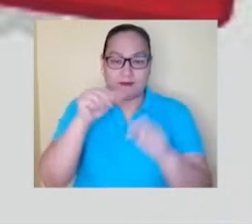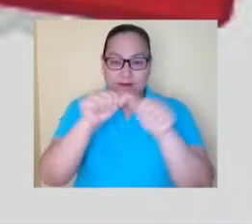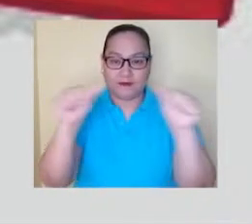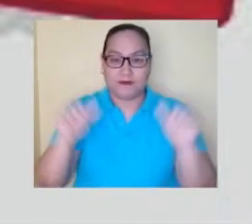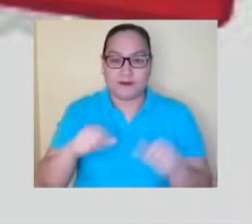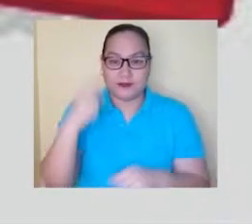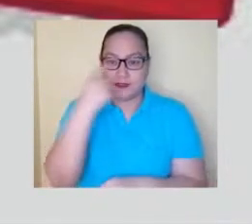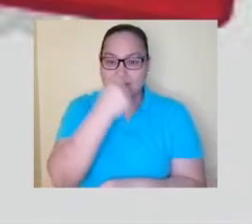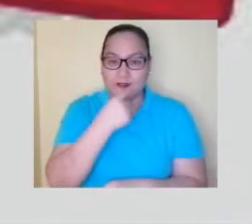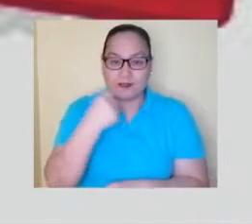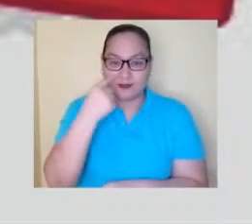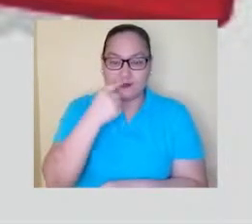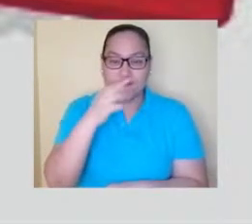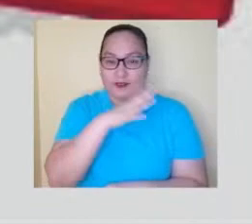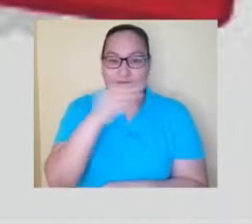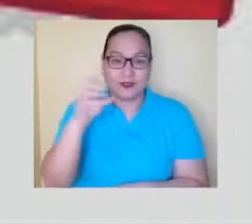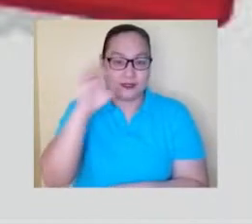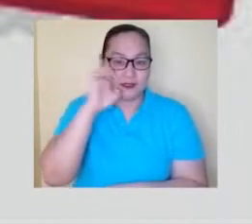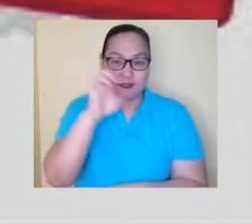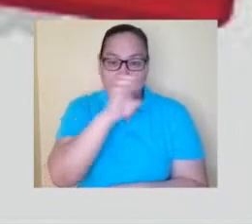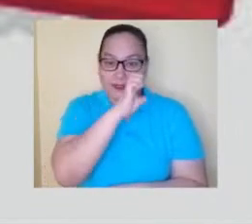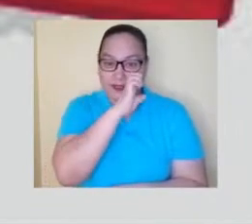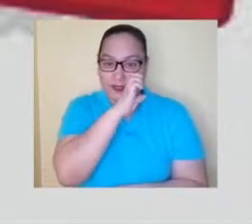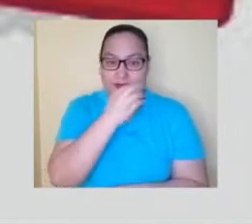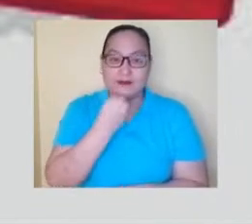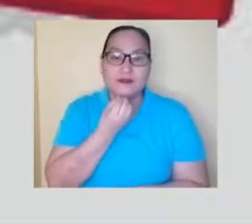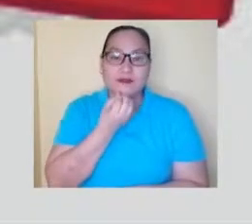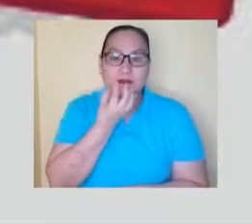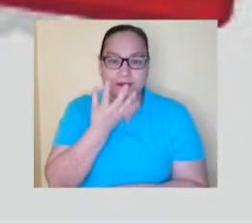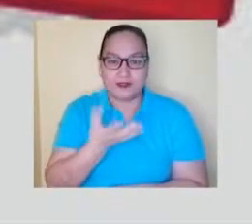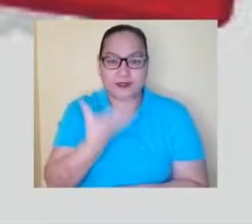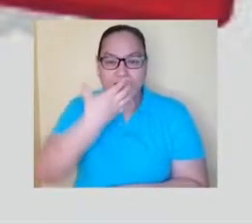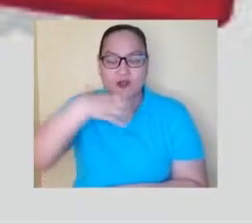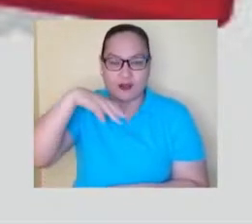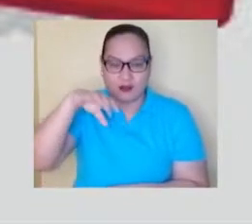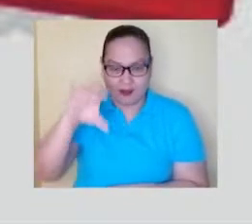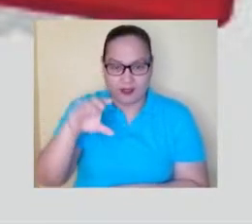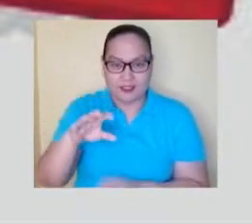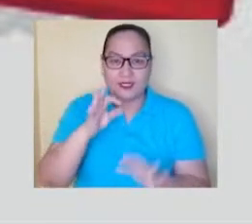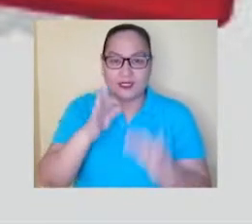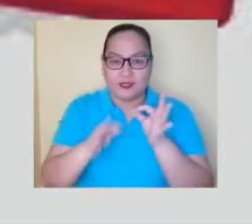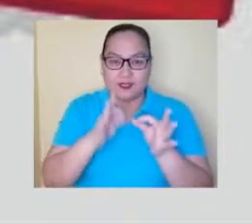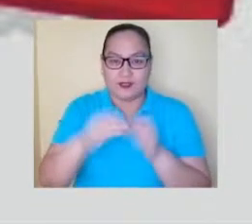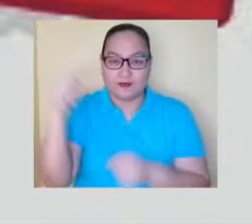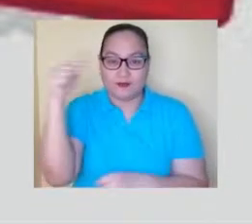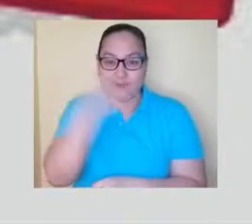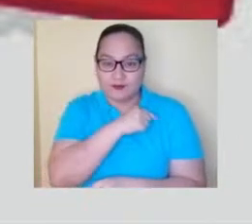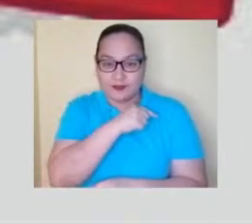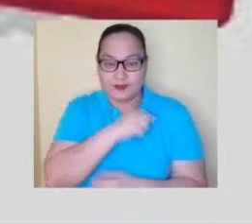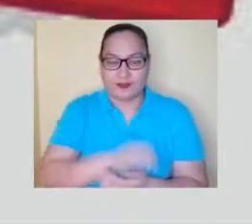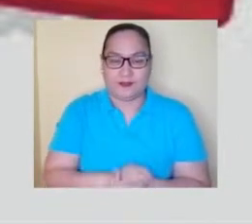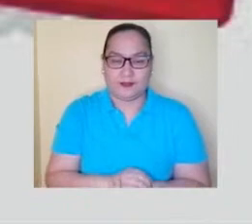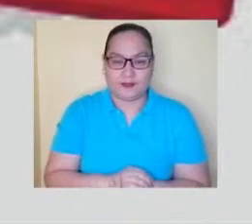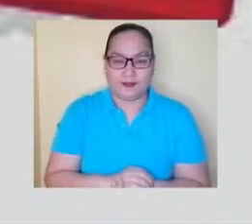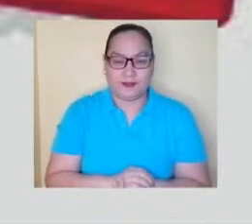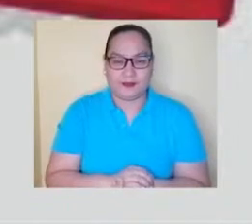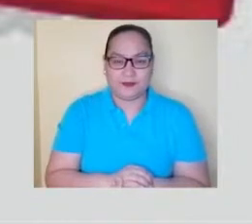eyes heats up when you lie. This response can be recorded using a thermal scanner.